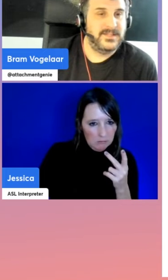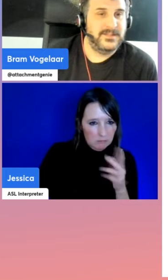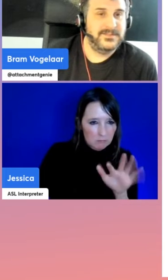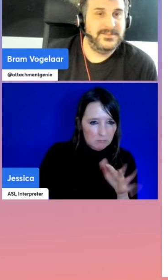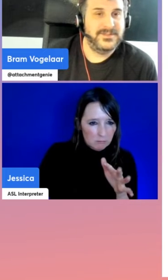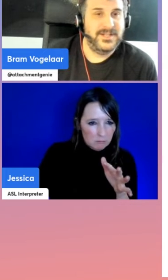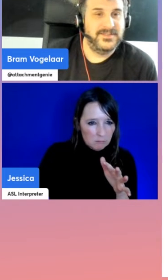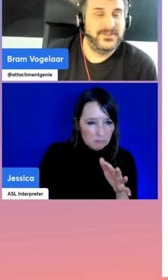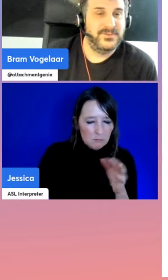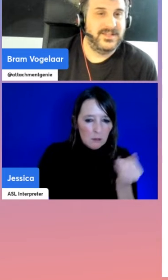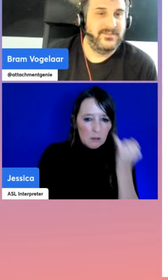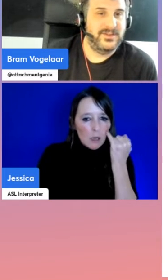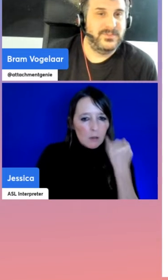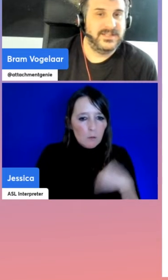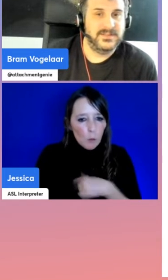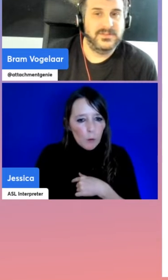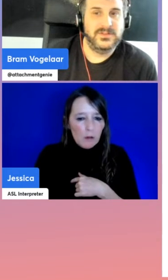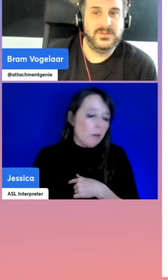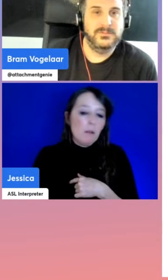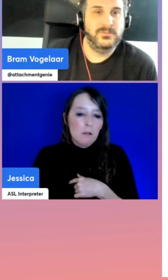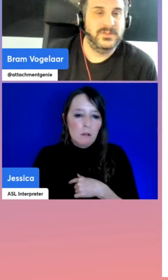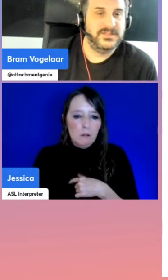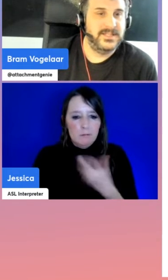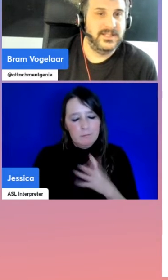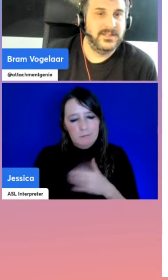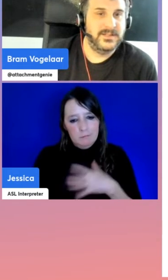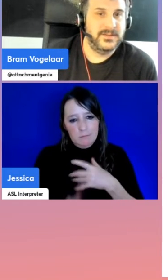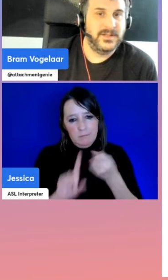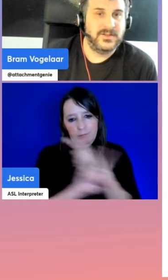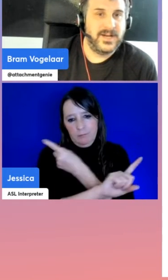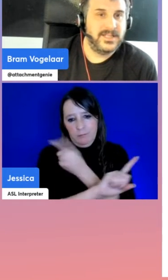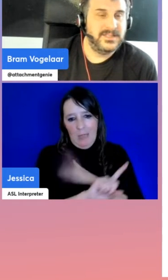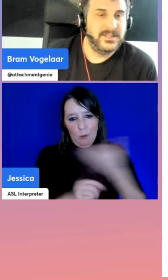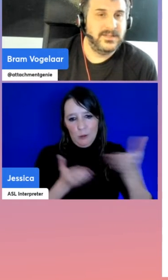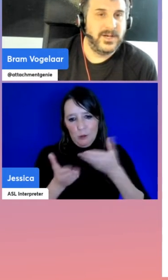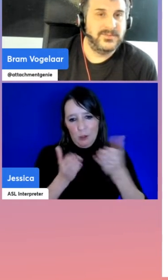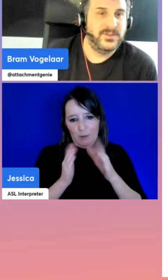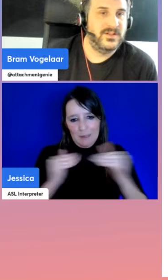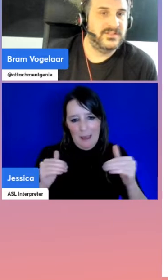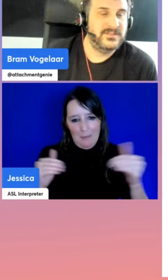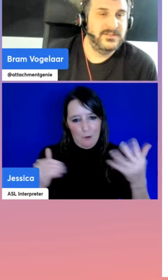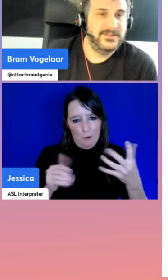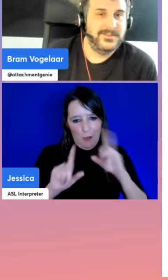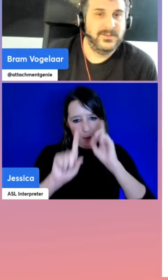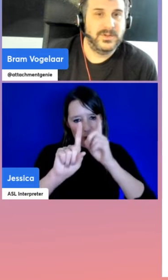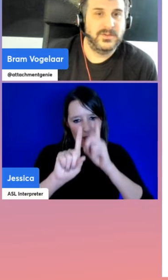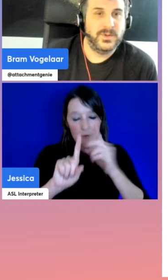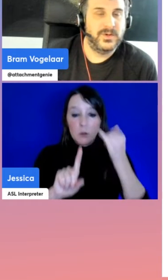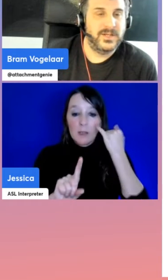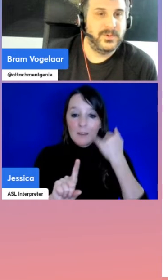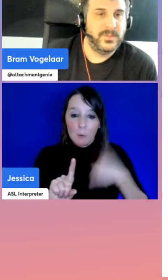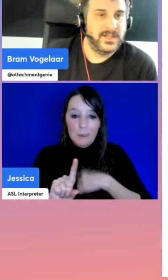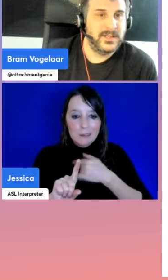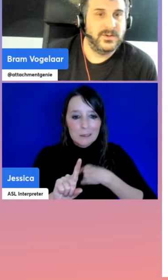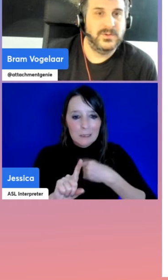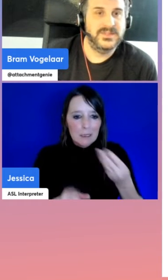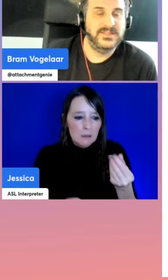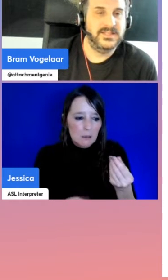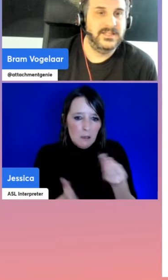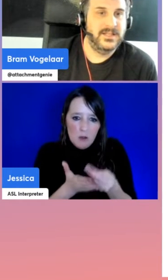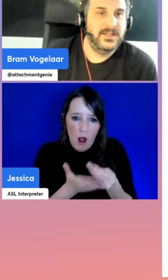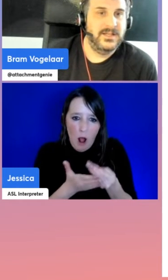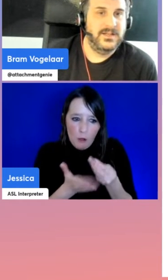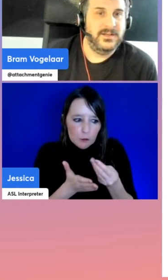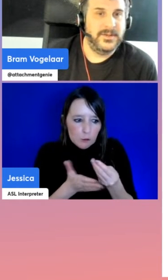we're missing service level objectives, so we're seeing a crash in the amount of dollars we're earning per minute, or